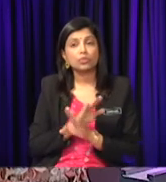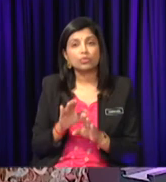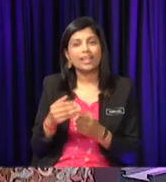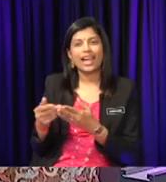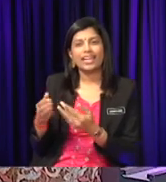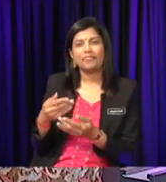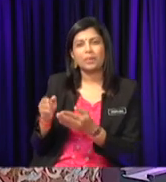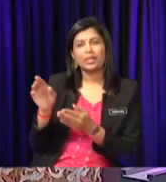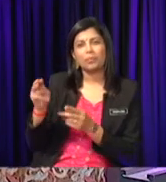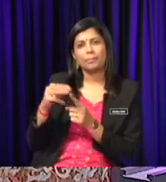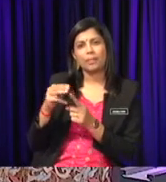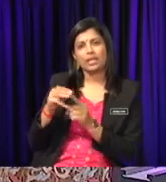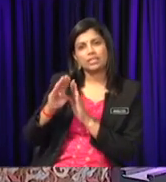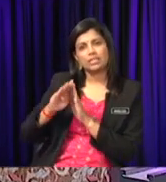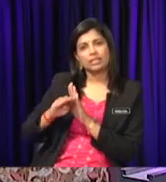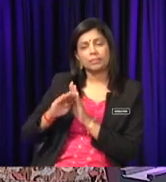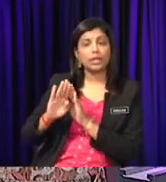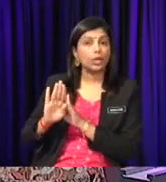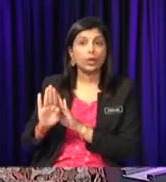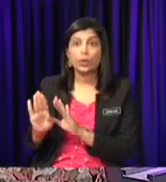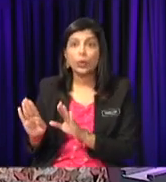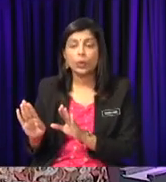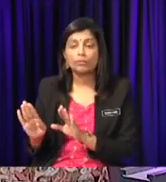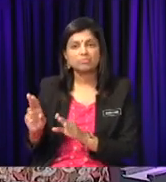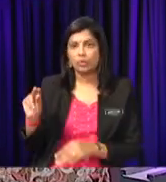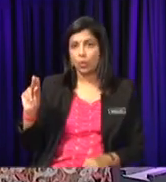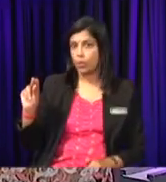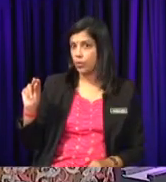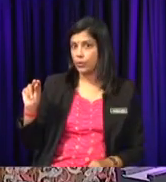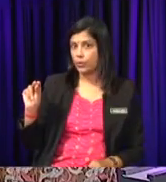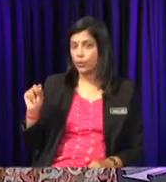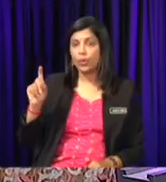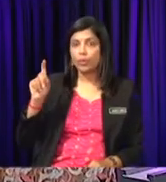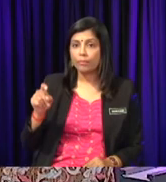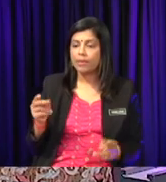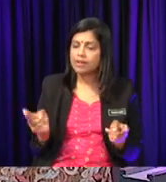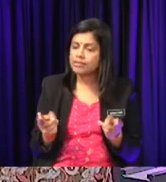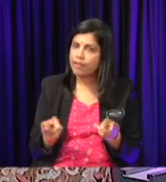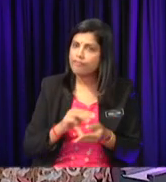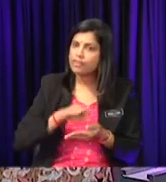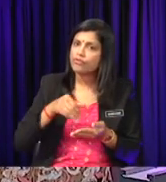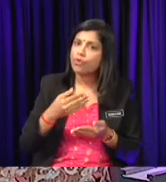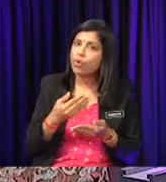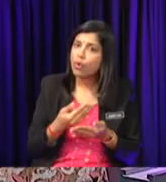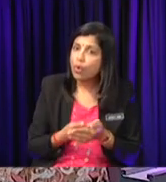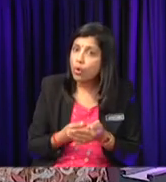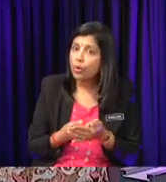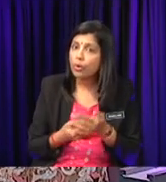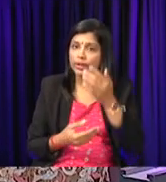will say, hey, it's just 24 marks. Mm-hmm. Oh, nothing much. But those of you who